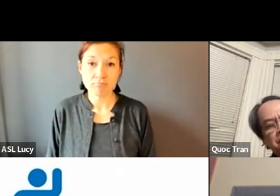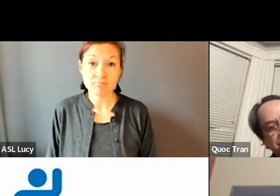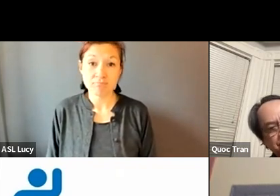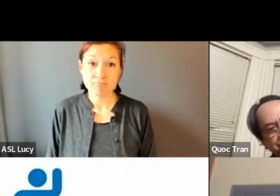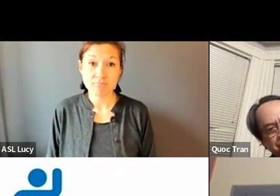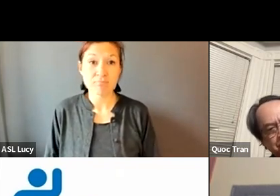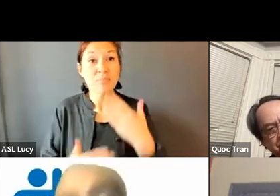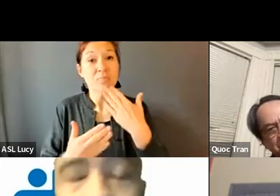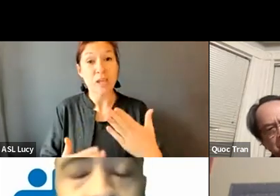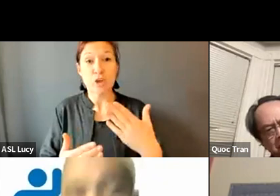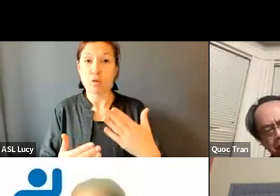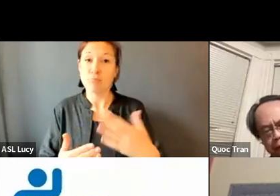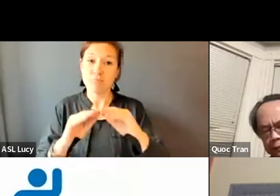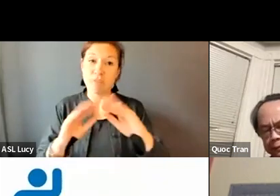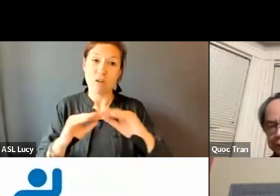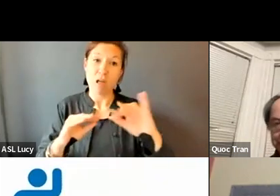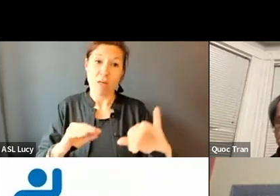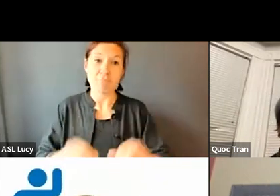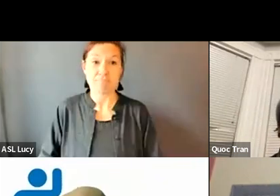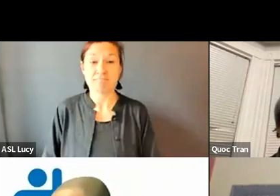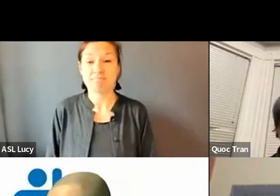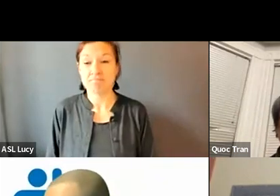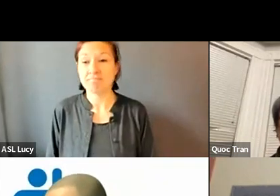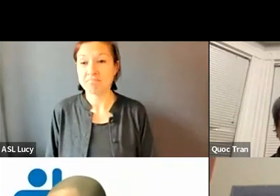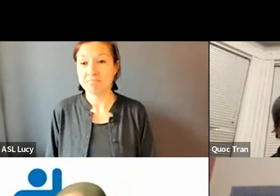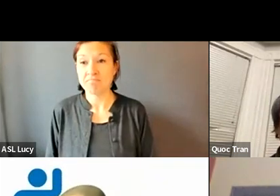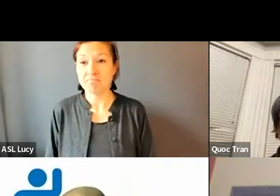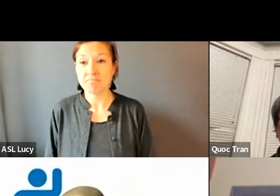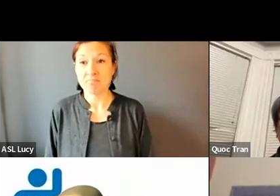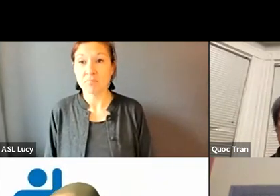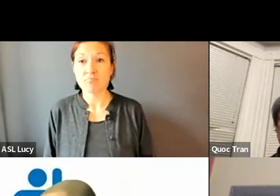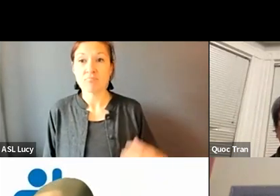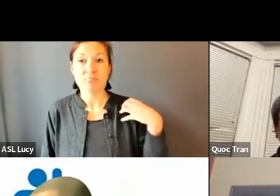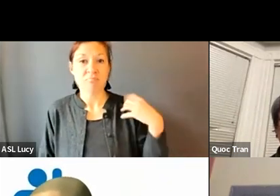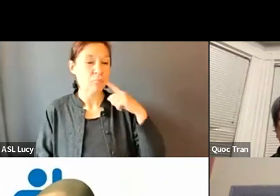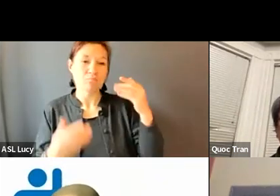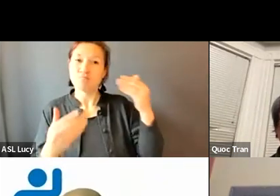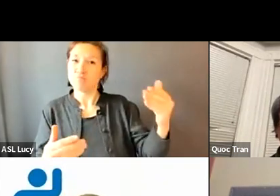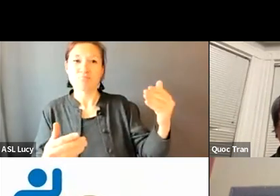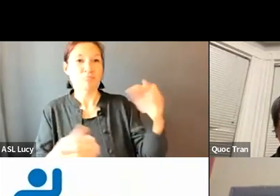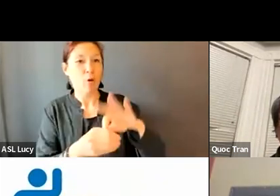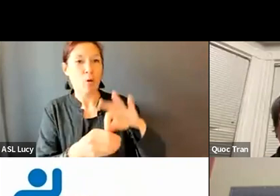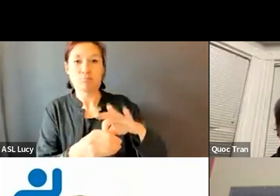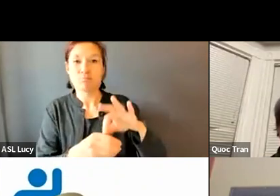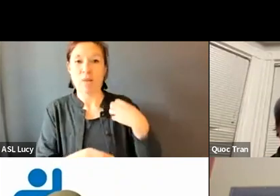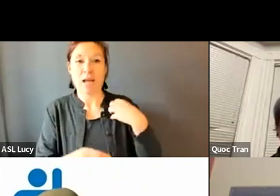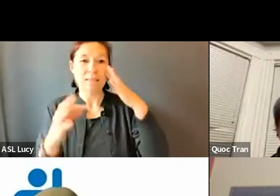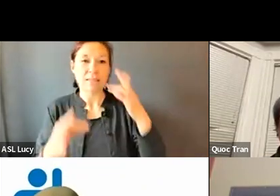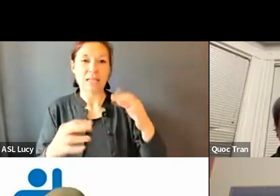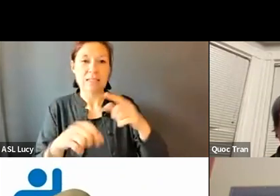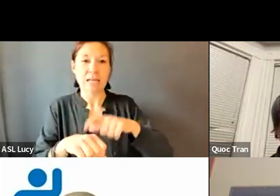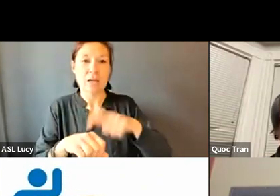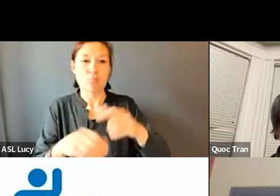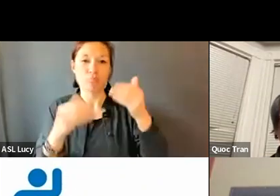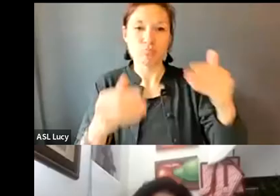thank you thank you okay I'm gonna go forward with the budget with the boat Mr